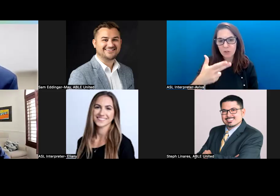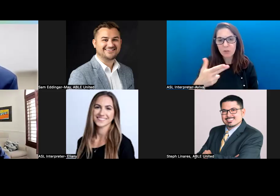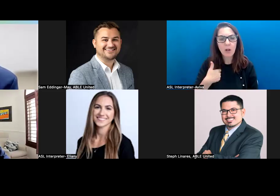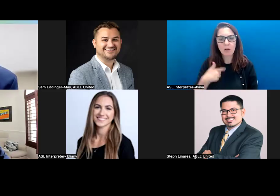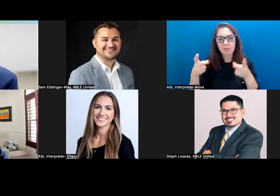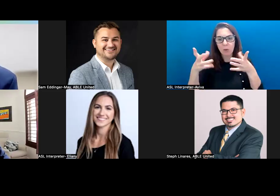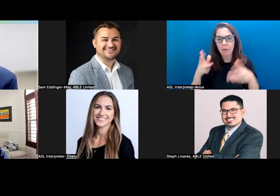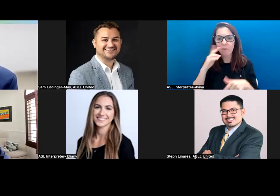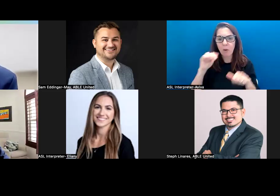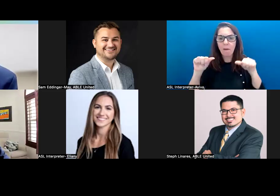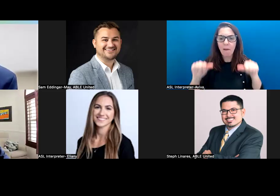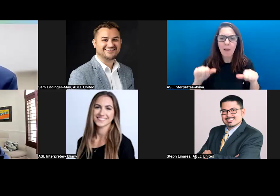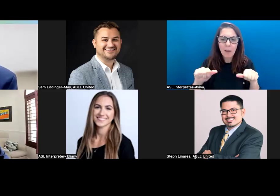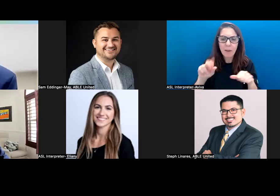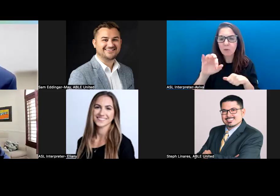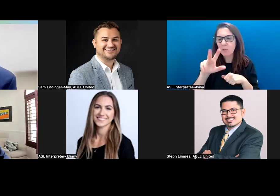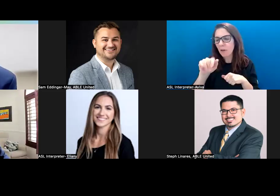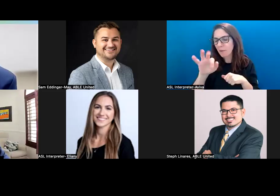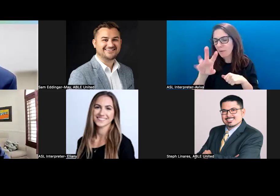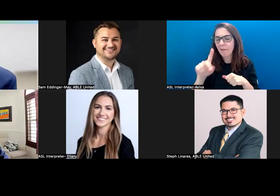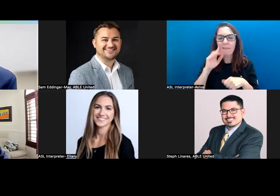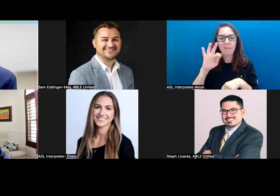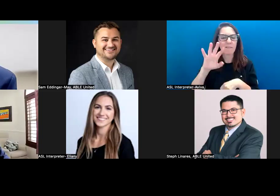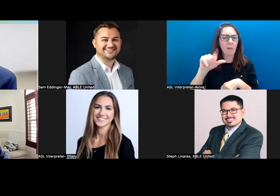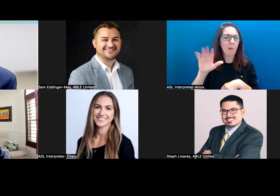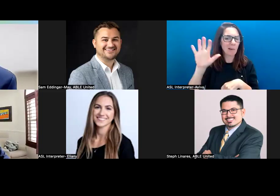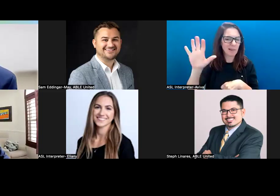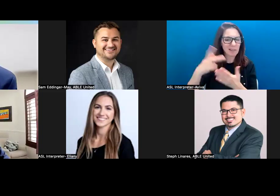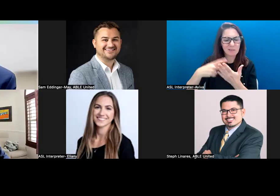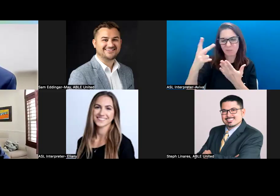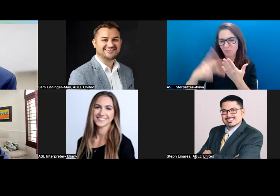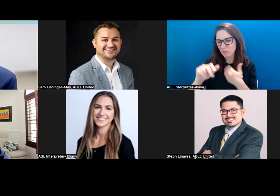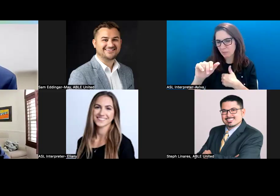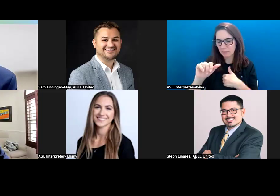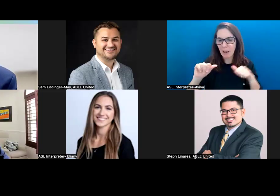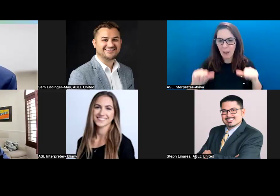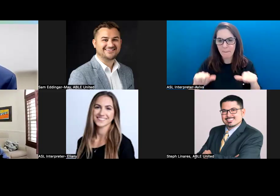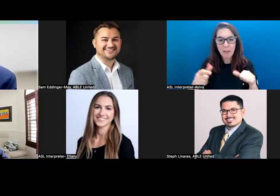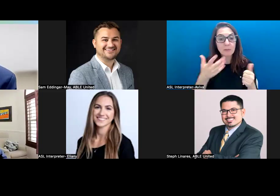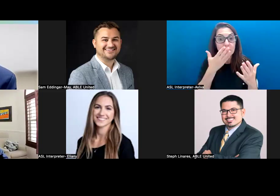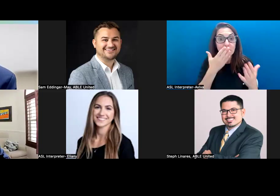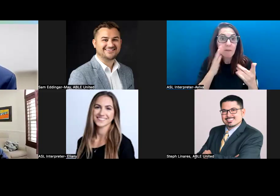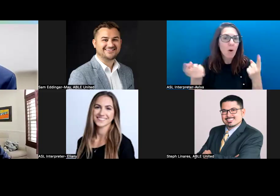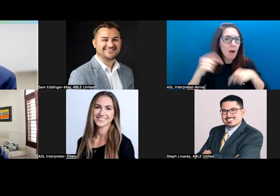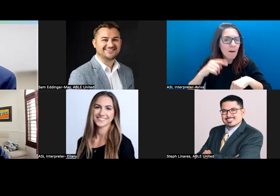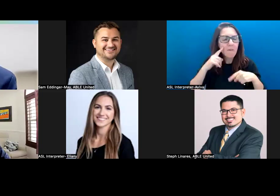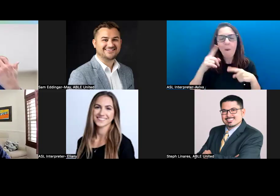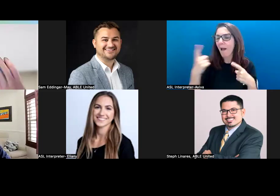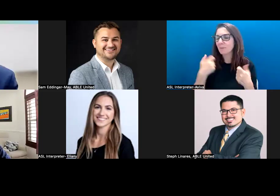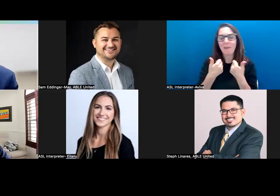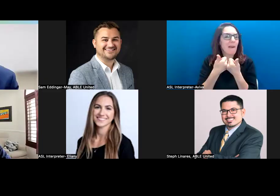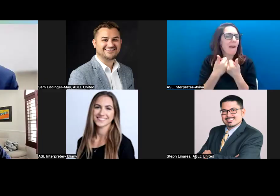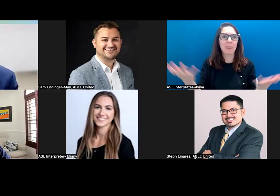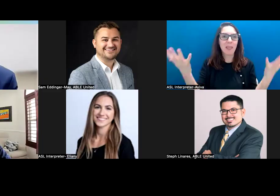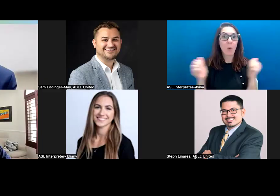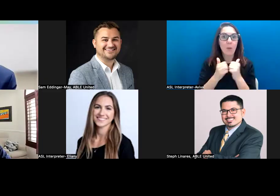United, Florida's Able program. I'm so glad you're with us here for a very special Ask Me Anything session with a good